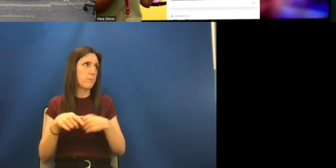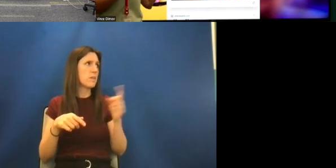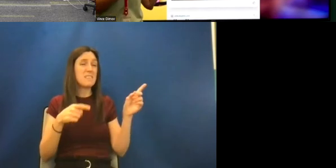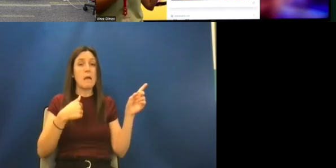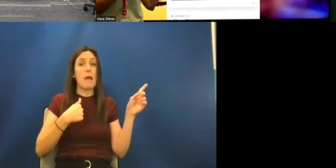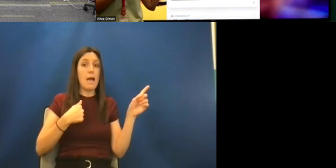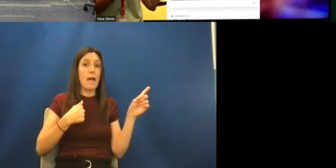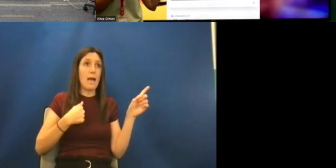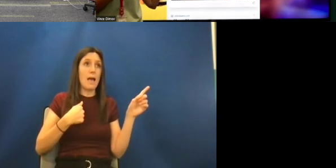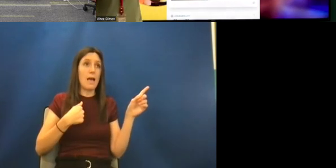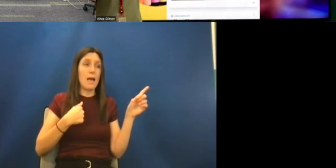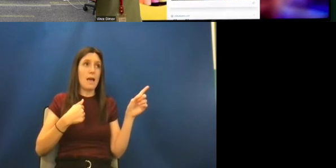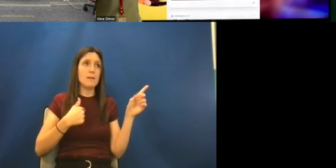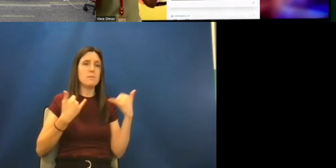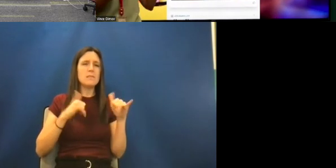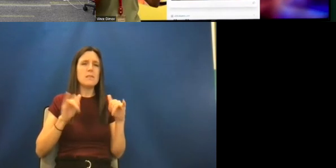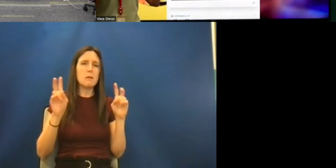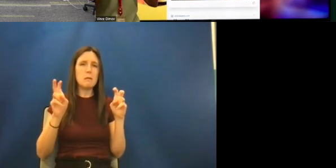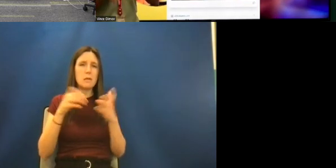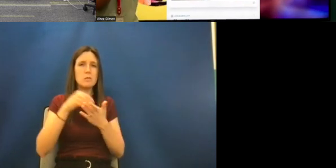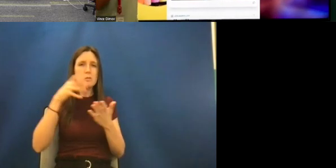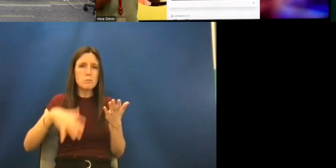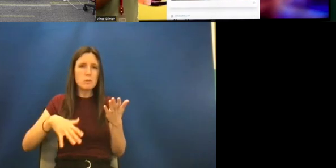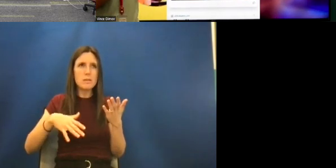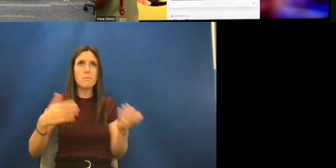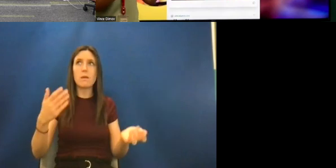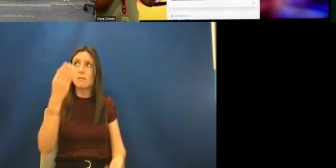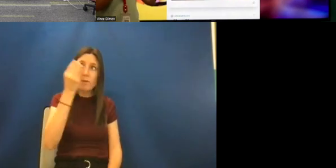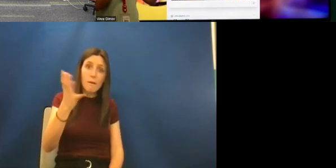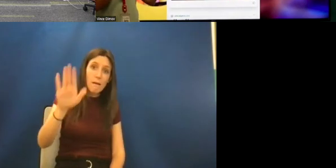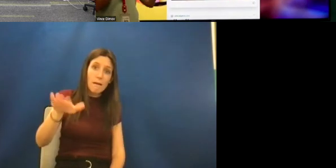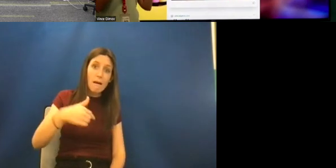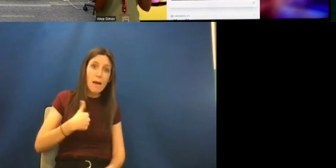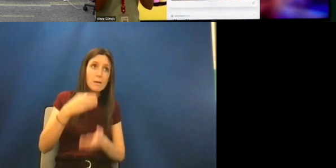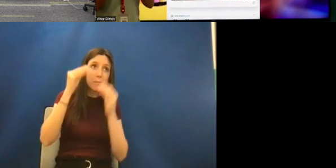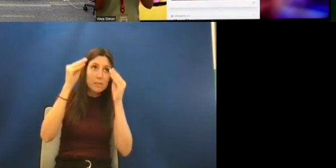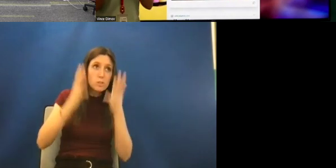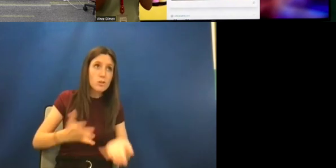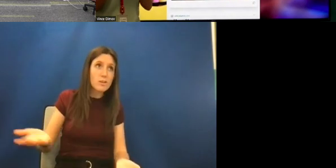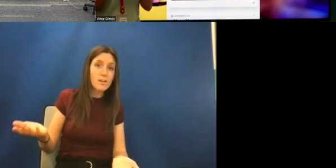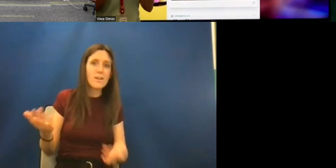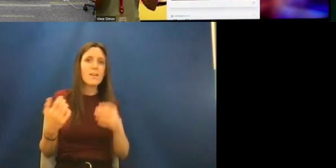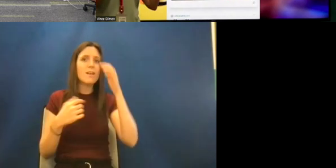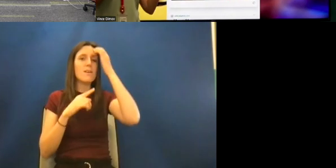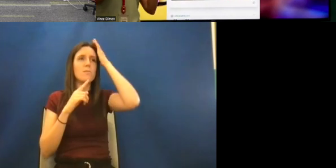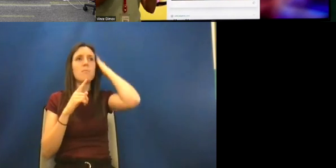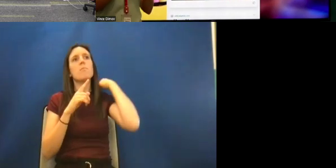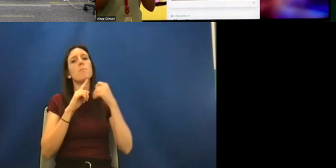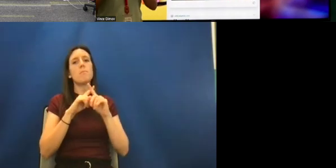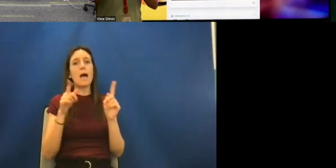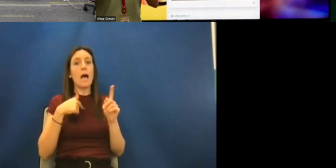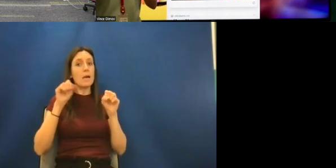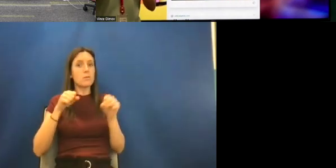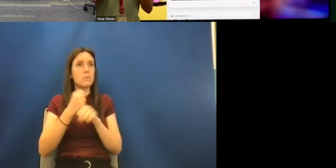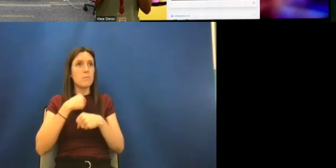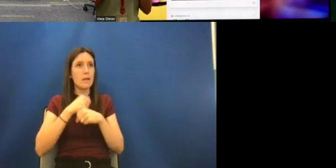yet because I'm still like stuck as a student. I think I'm a student in Canva and I'm trying to say like I'm a teacher. Because you can make classrooms. So I could be a teacher, make a